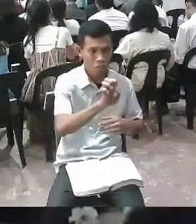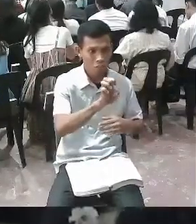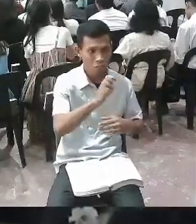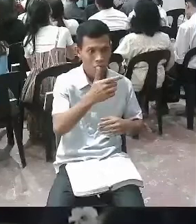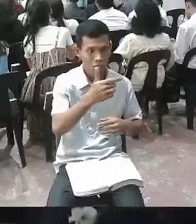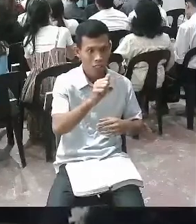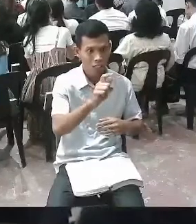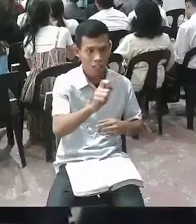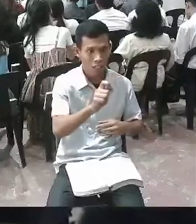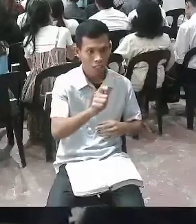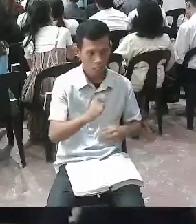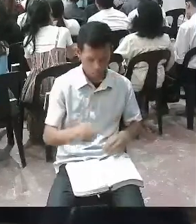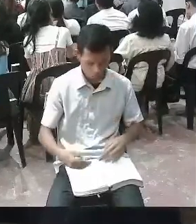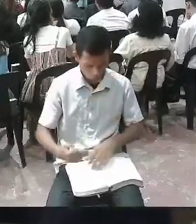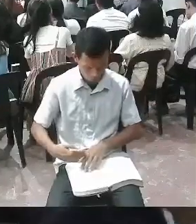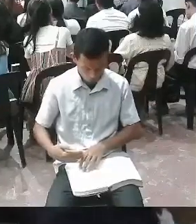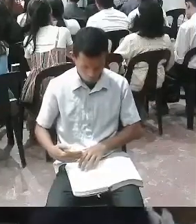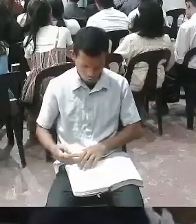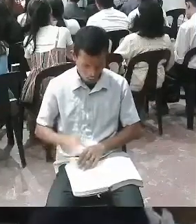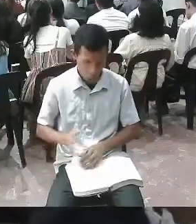I skip the begats, okay?